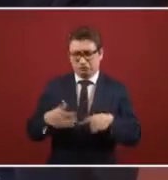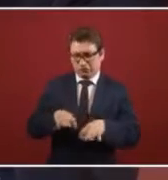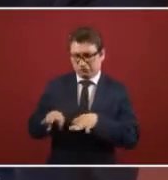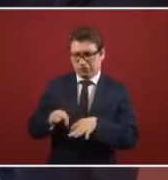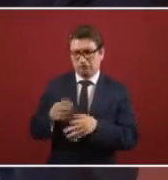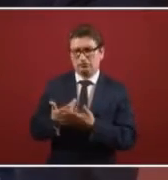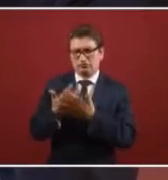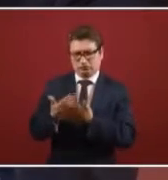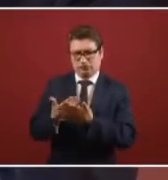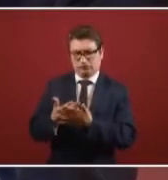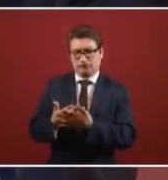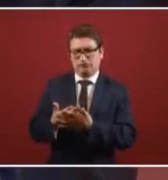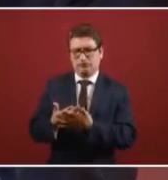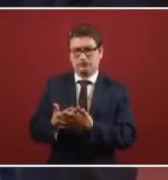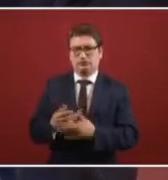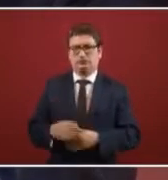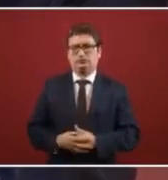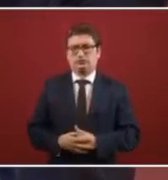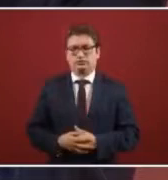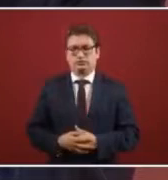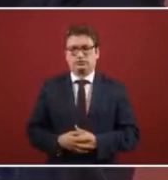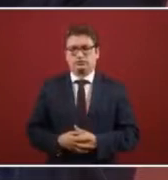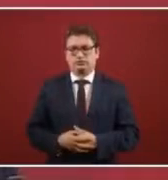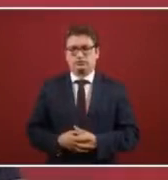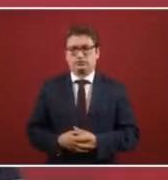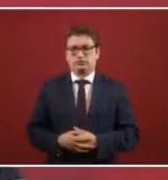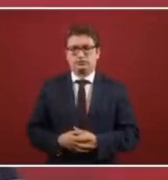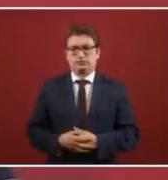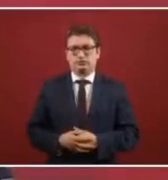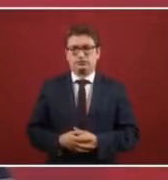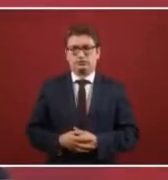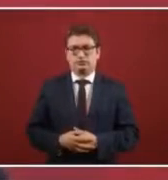esperen to wait for me antes de